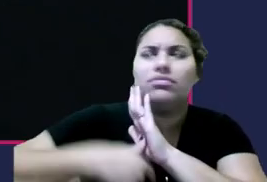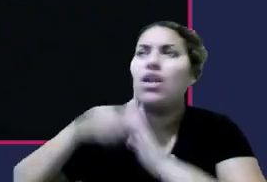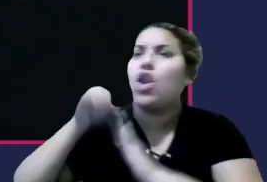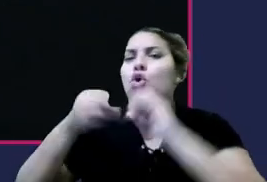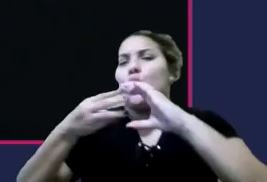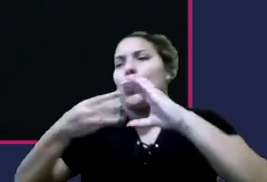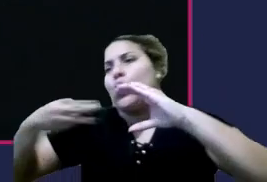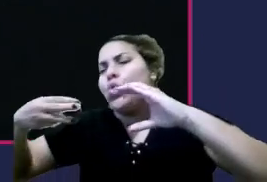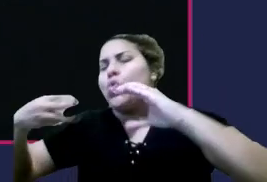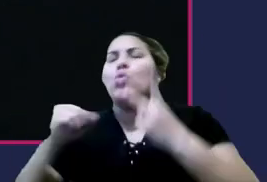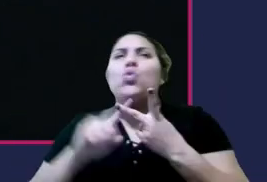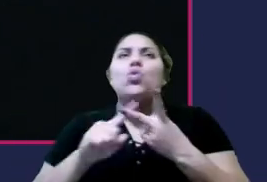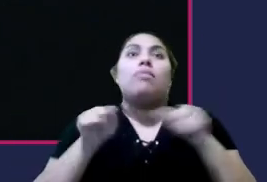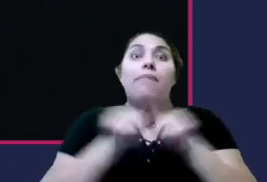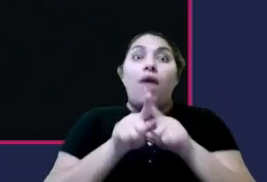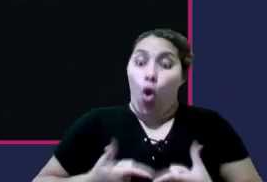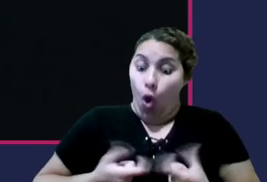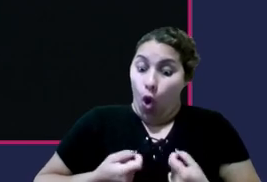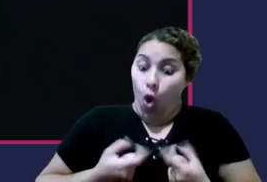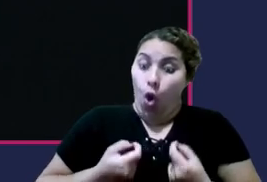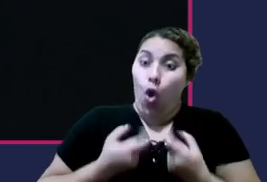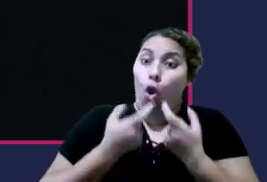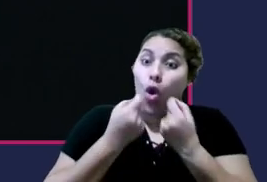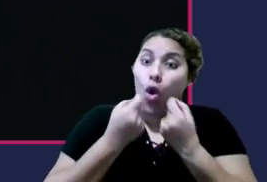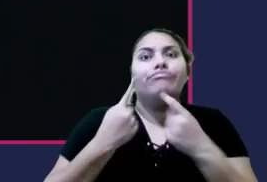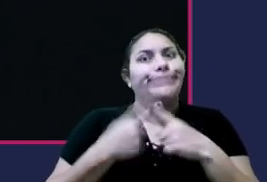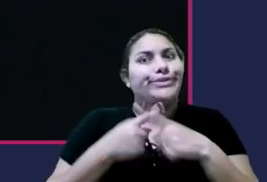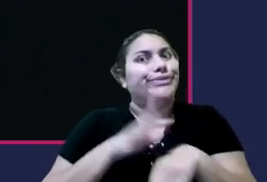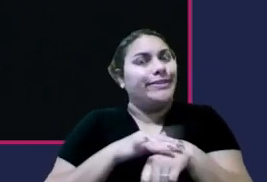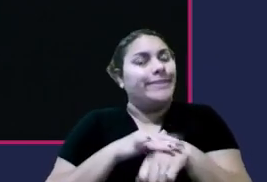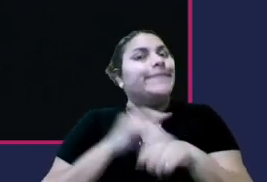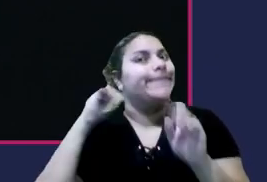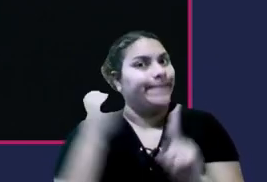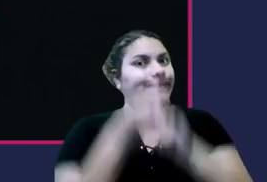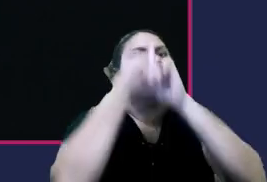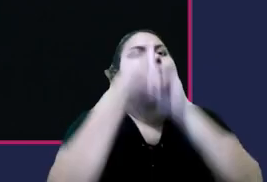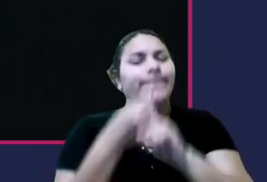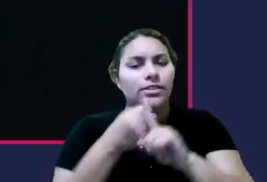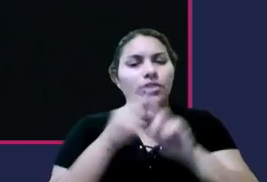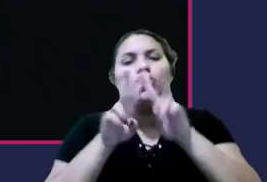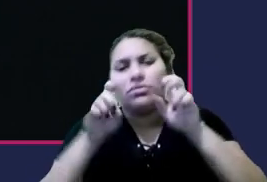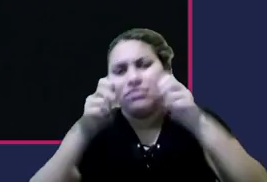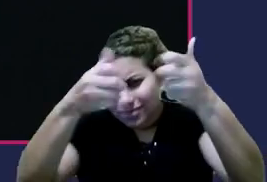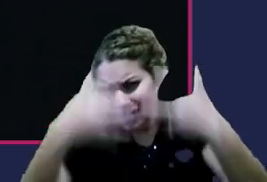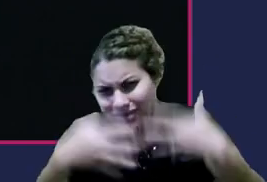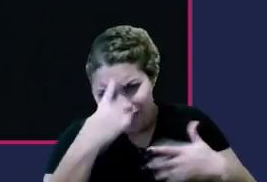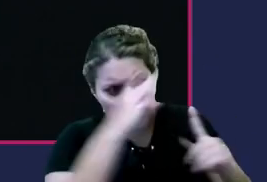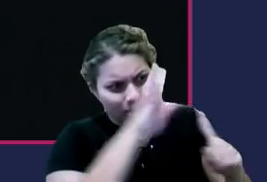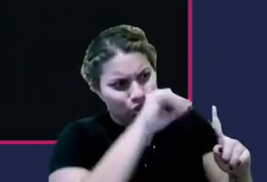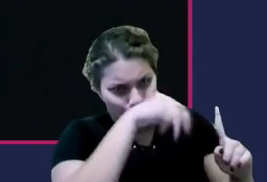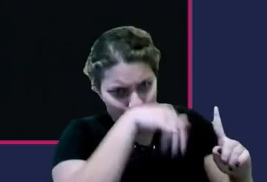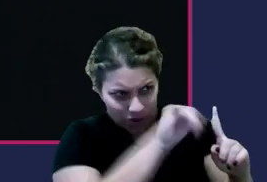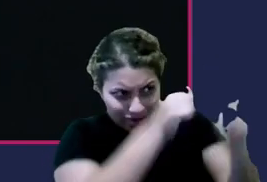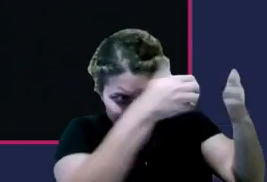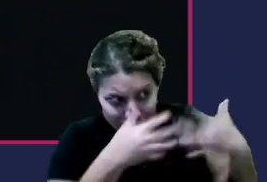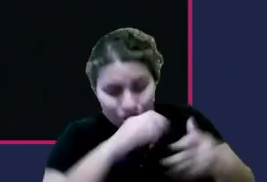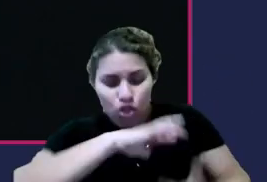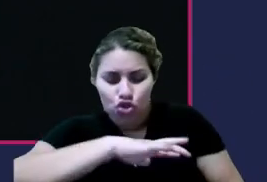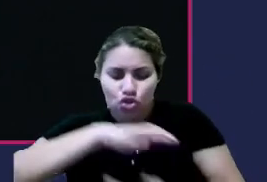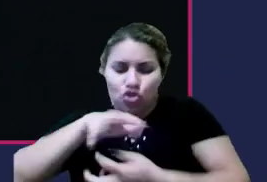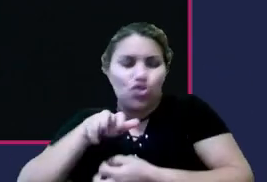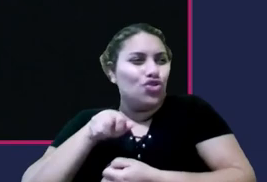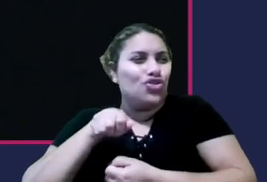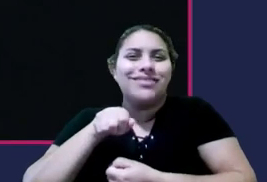rare disease, but also oncology and other rare disease, they generate an impact. Especially thinking of what you just